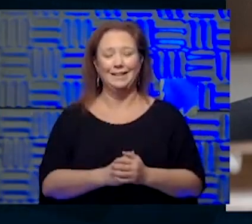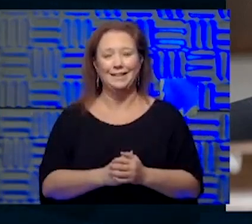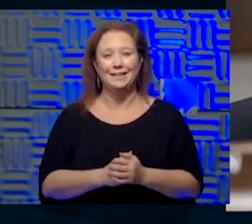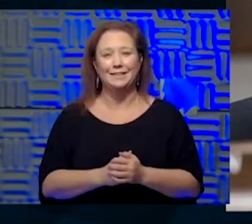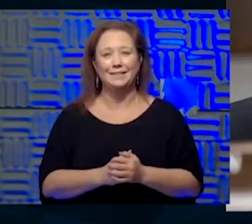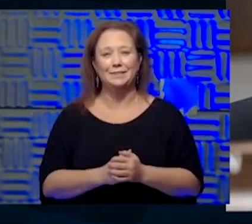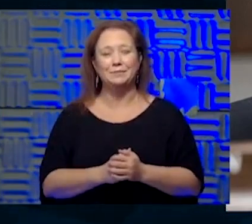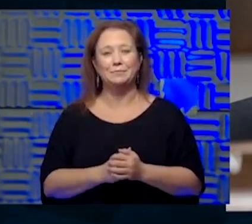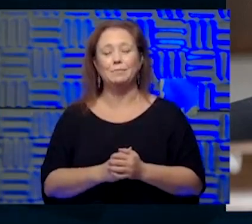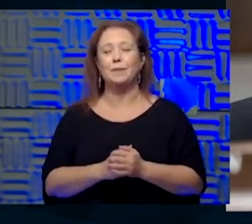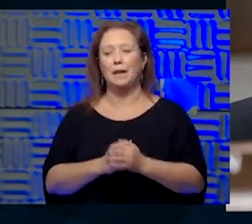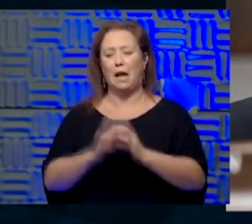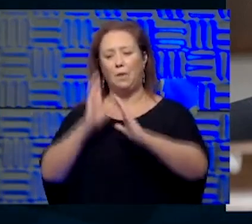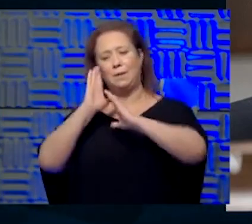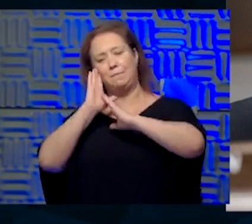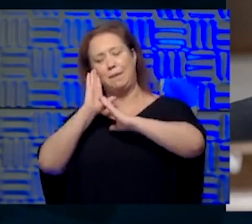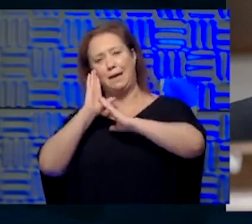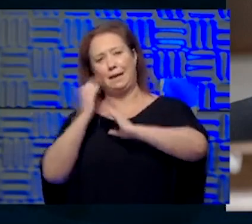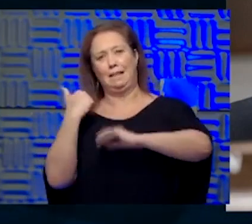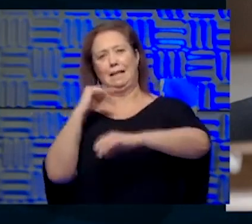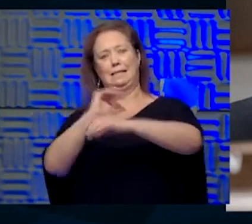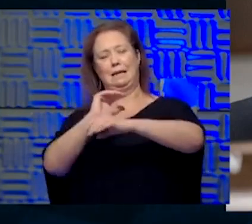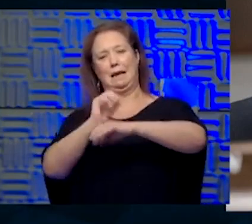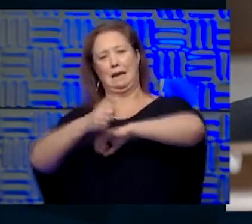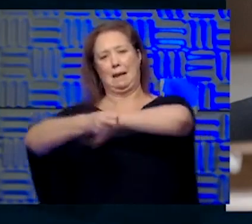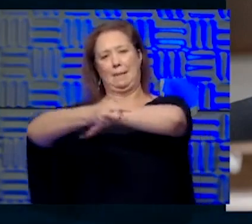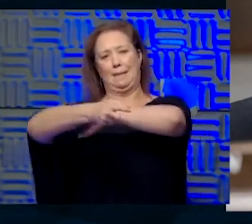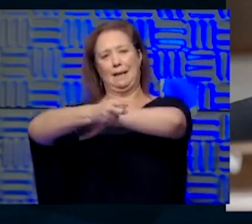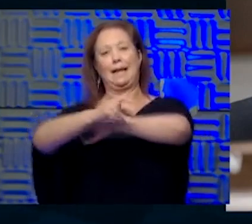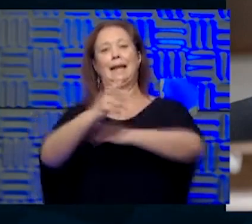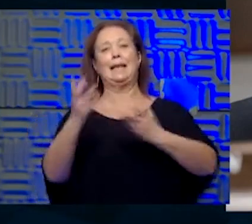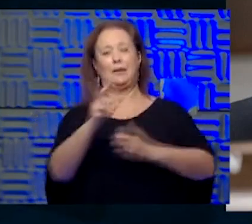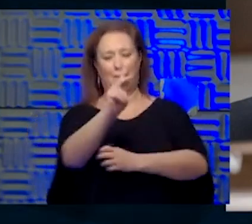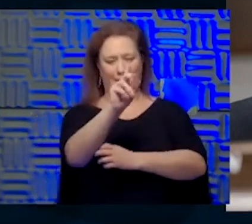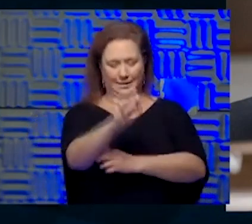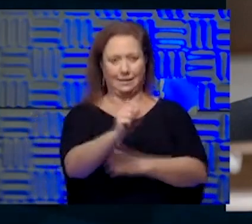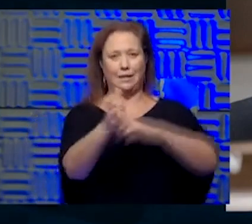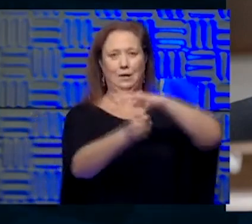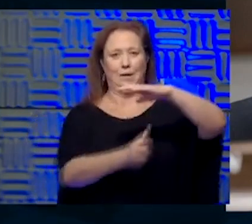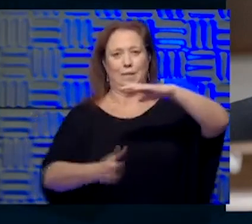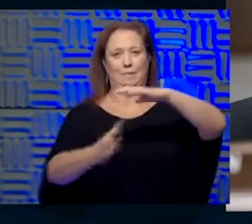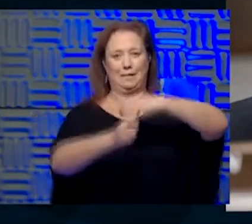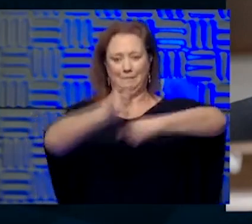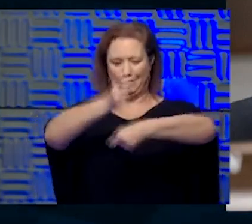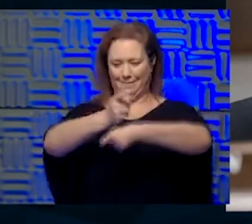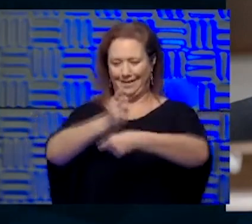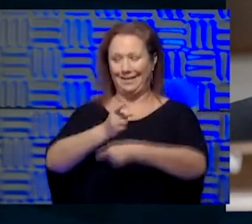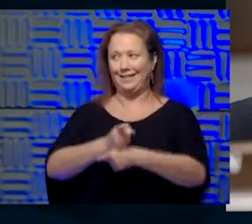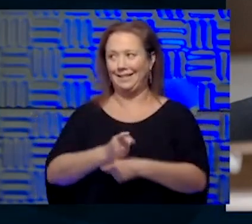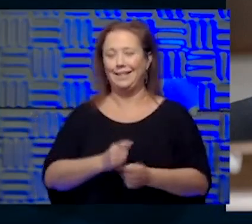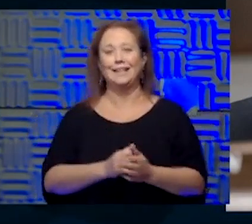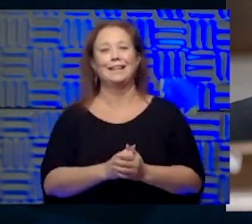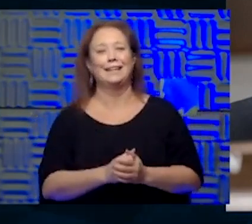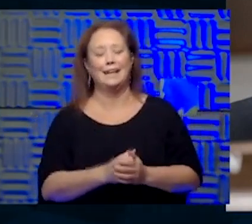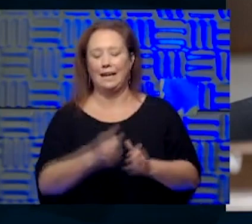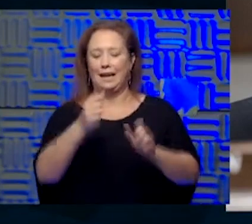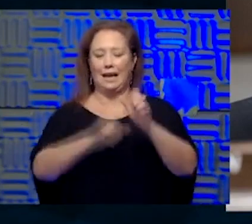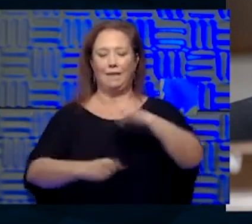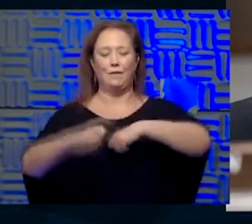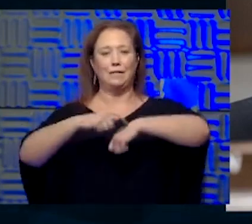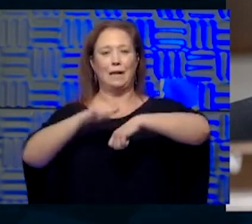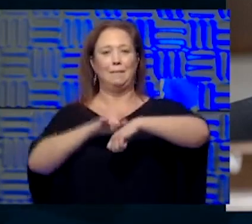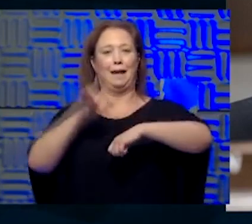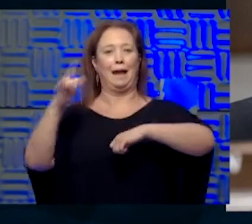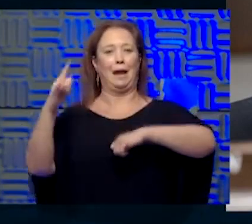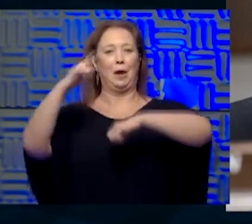I made it to bed last night at midnight in Kansas, in the basement. You are correct. Excellent. And every time I get off an airplane,